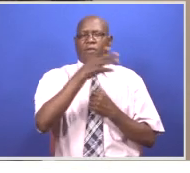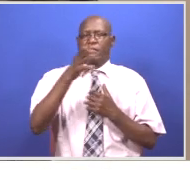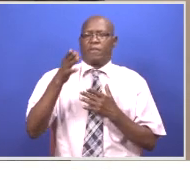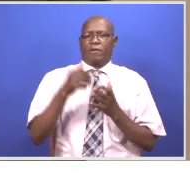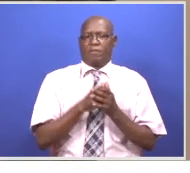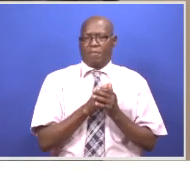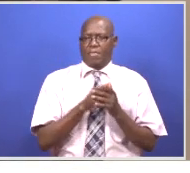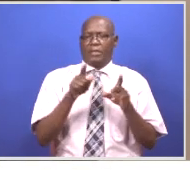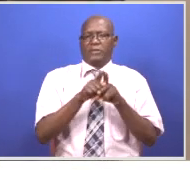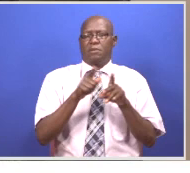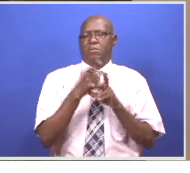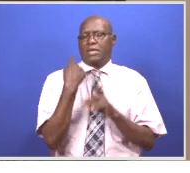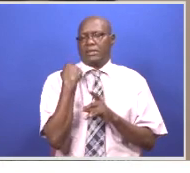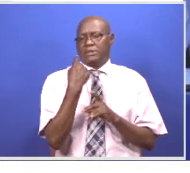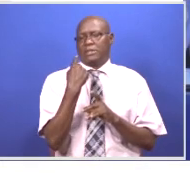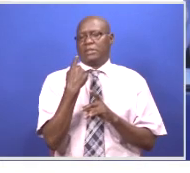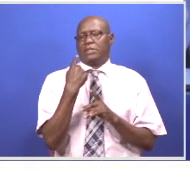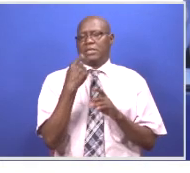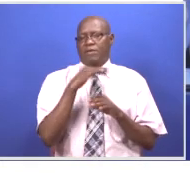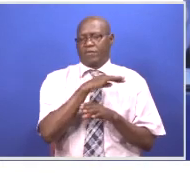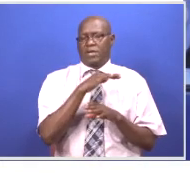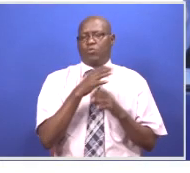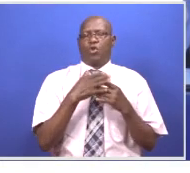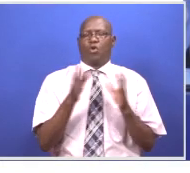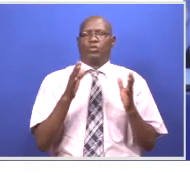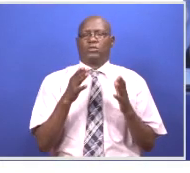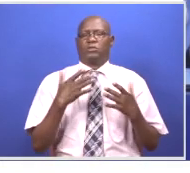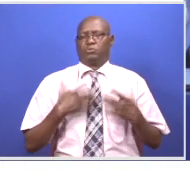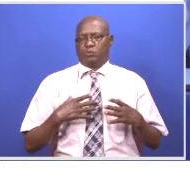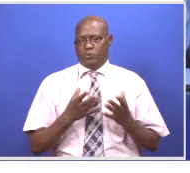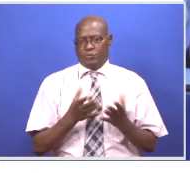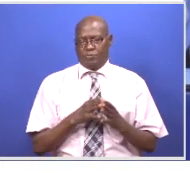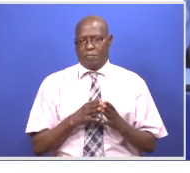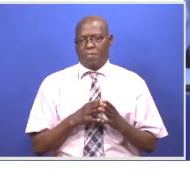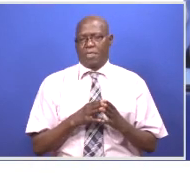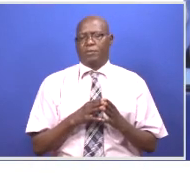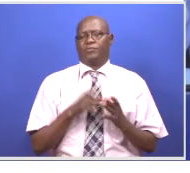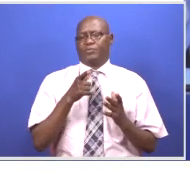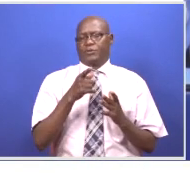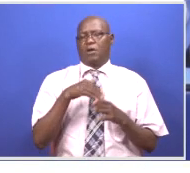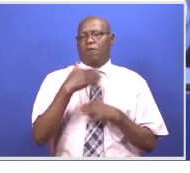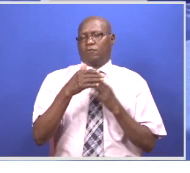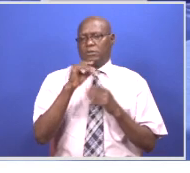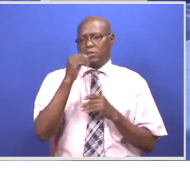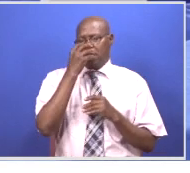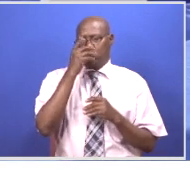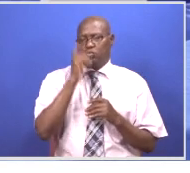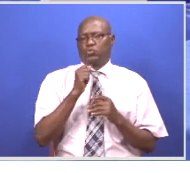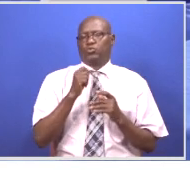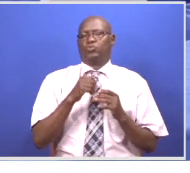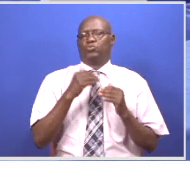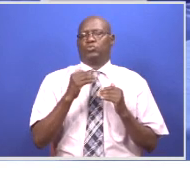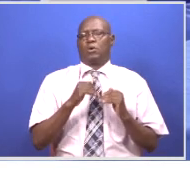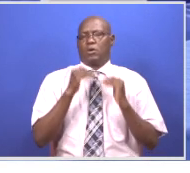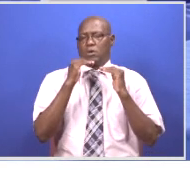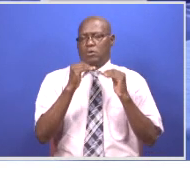Last evening, we lost 9 lives. The directive comes days after President William Ruto announced plans to enhance the